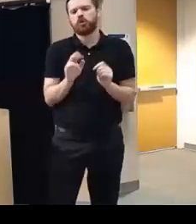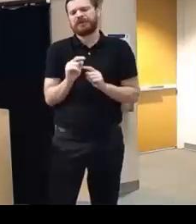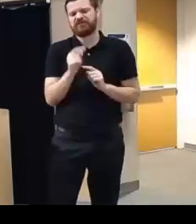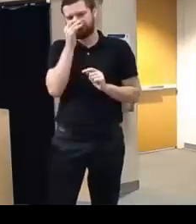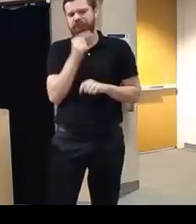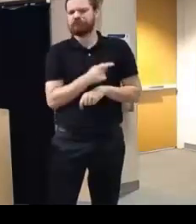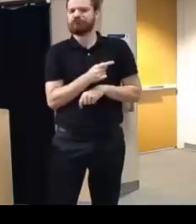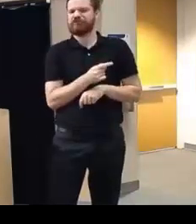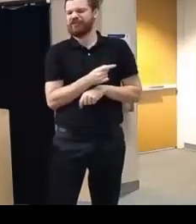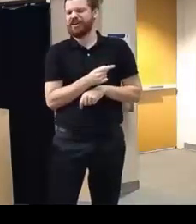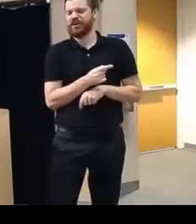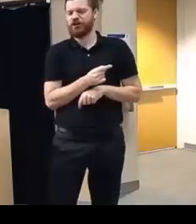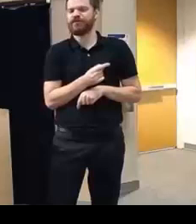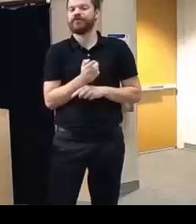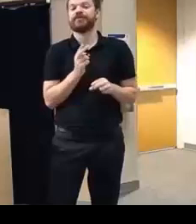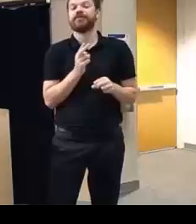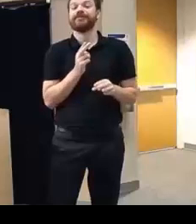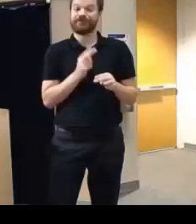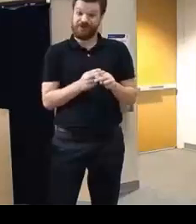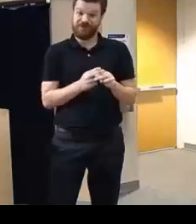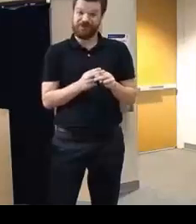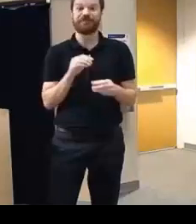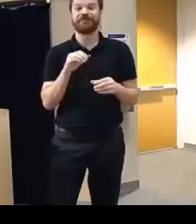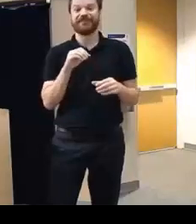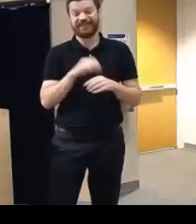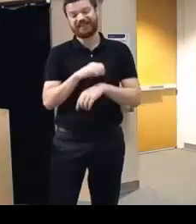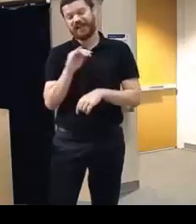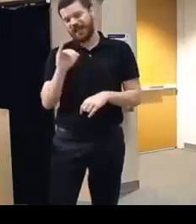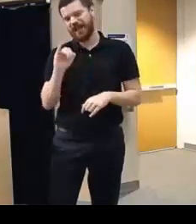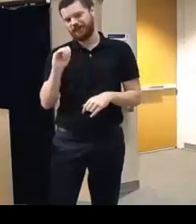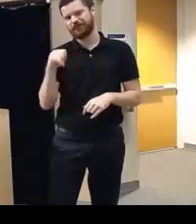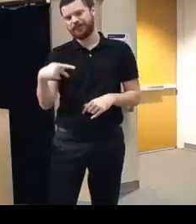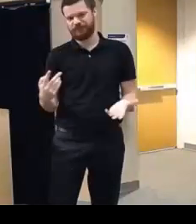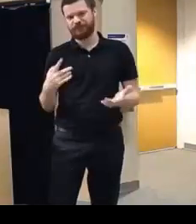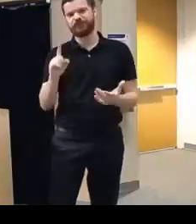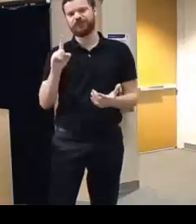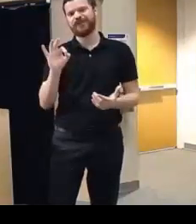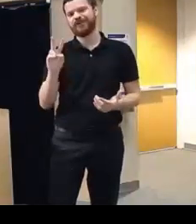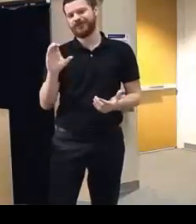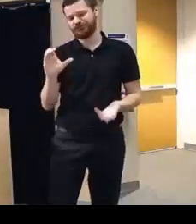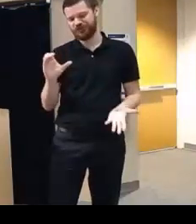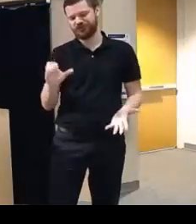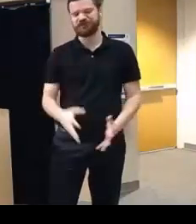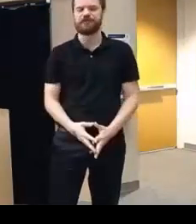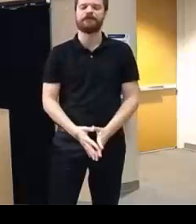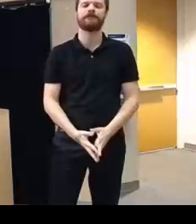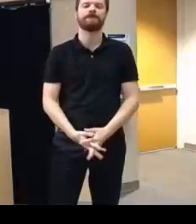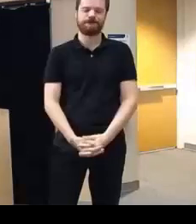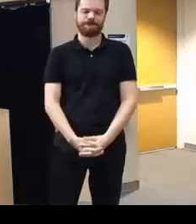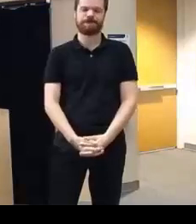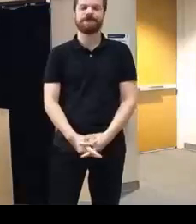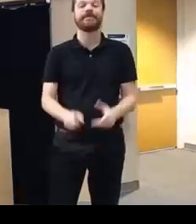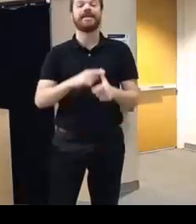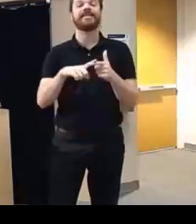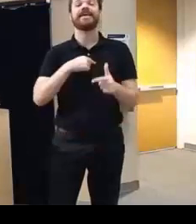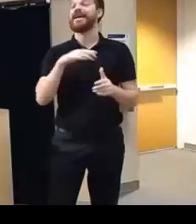road, down the hallway, called Inpatient Medicine Psychiatry, our Unit 19200. And then I